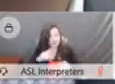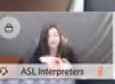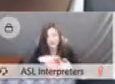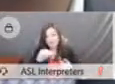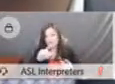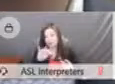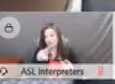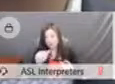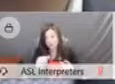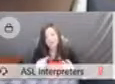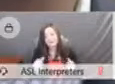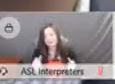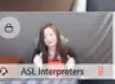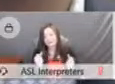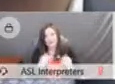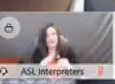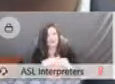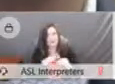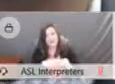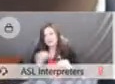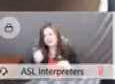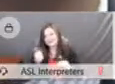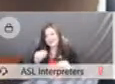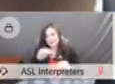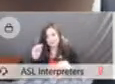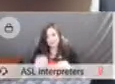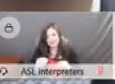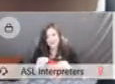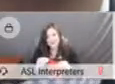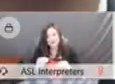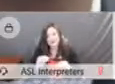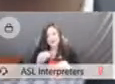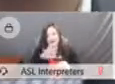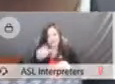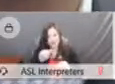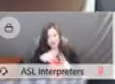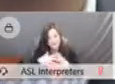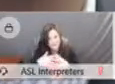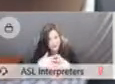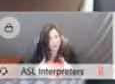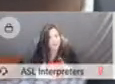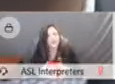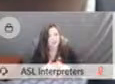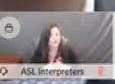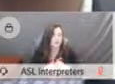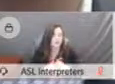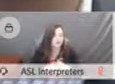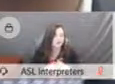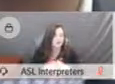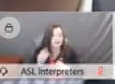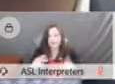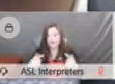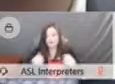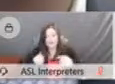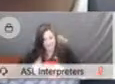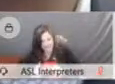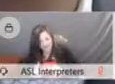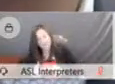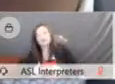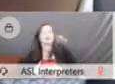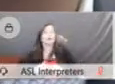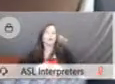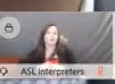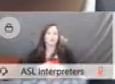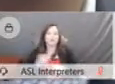vaccine trials had at least 10% African-American participants, a similar number of Hispanic participants.